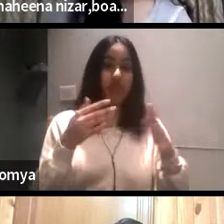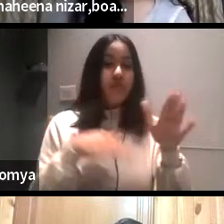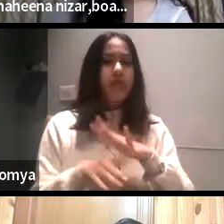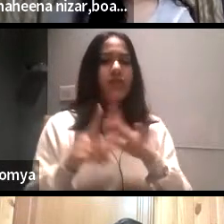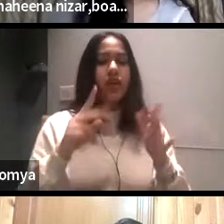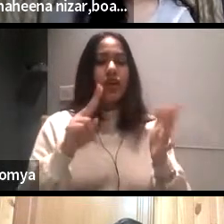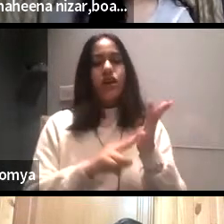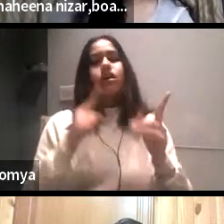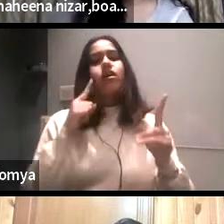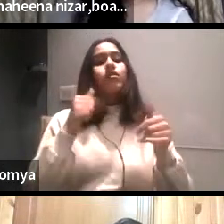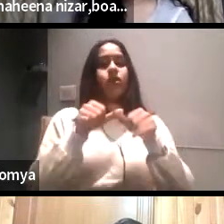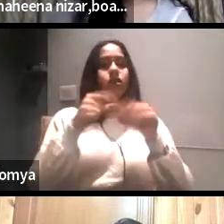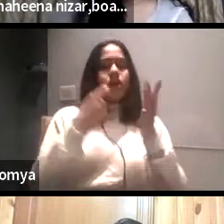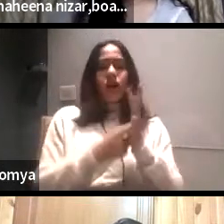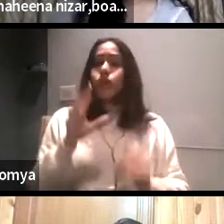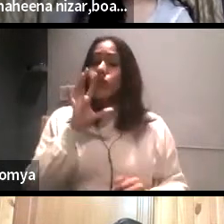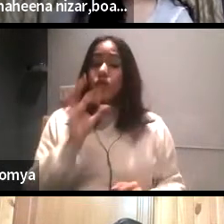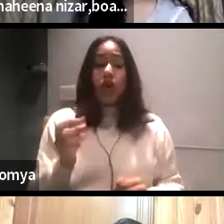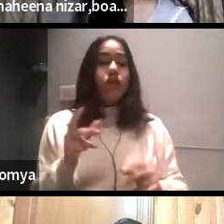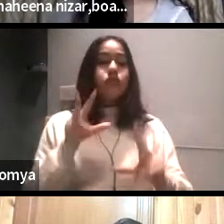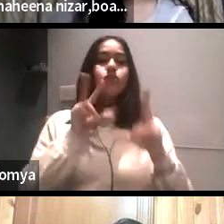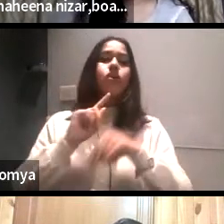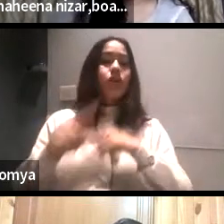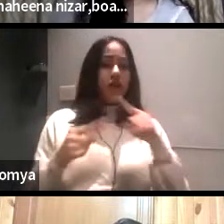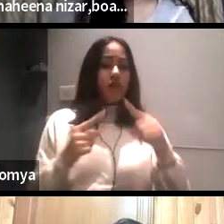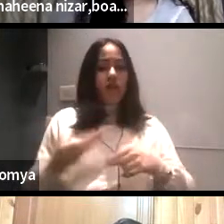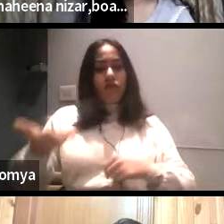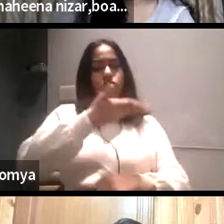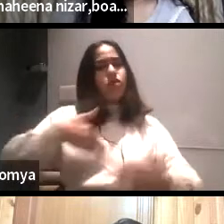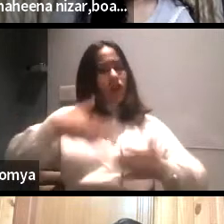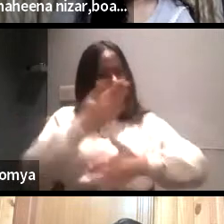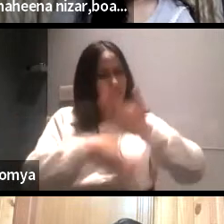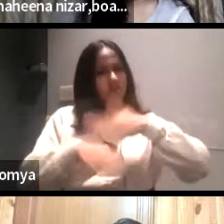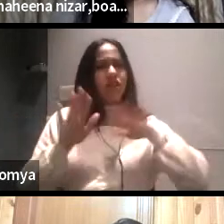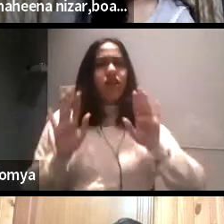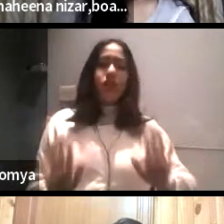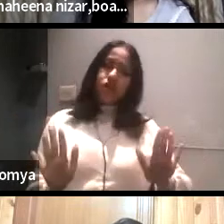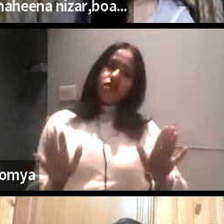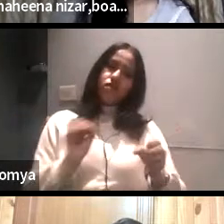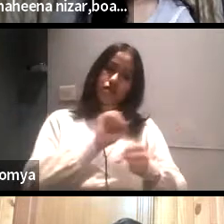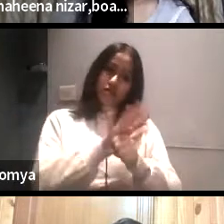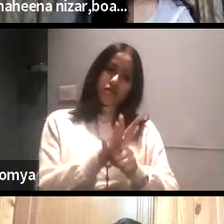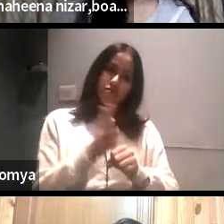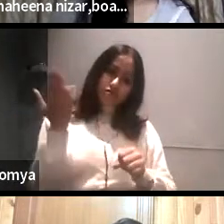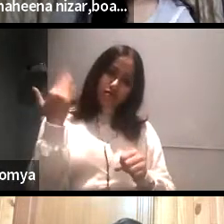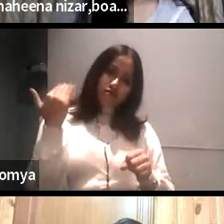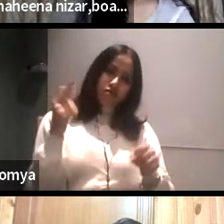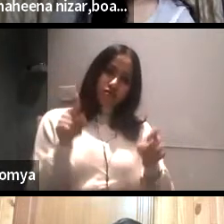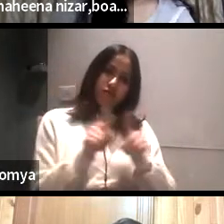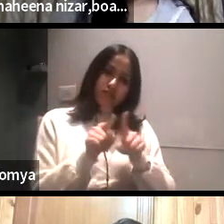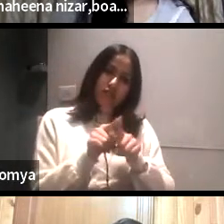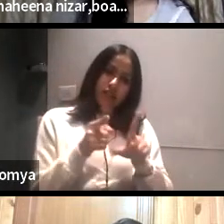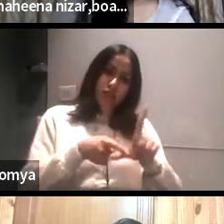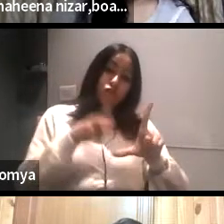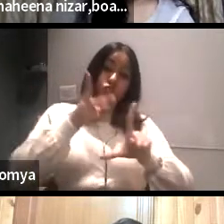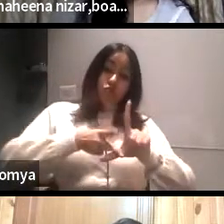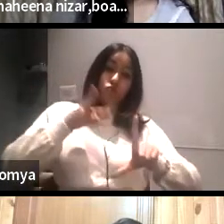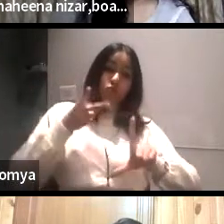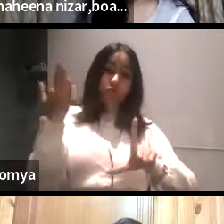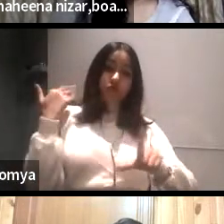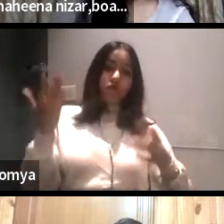really talked about that we all were disabled during these past couple of years, 2 years